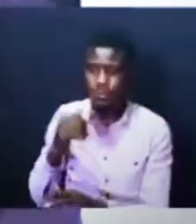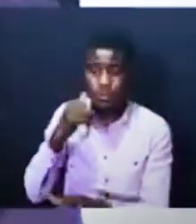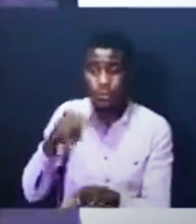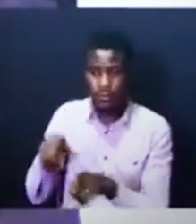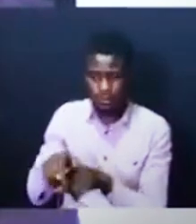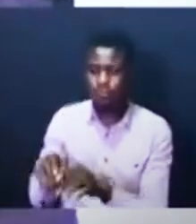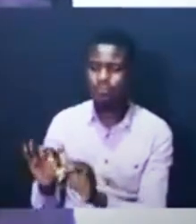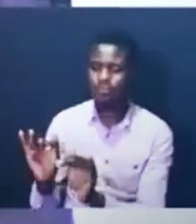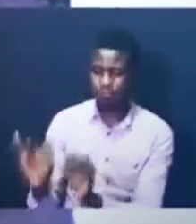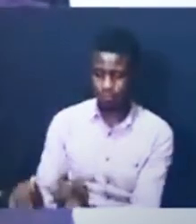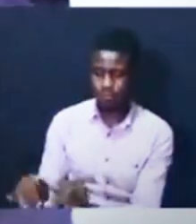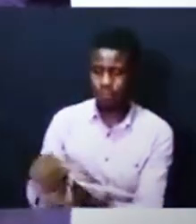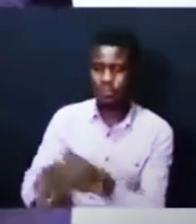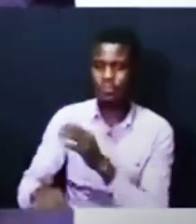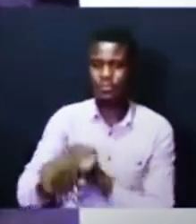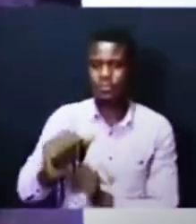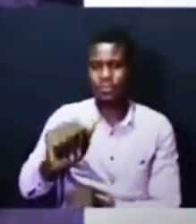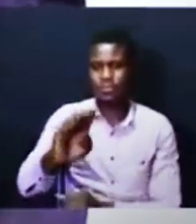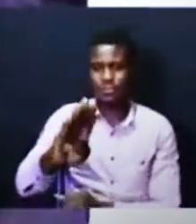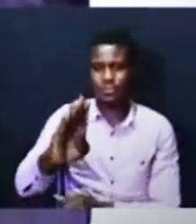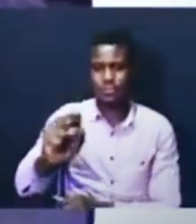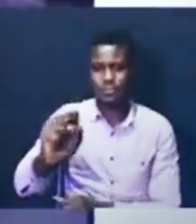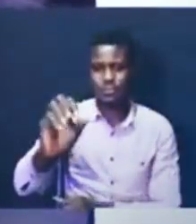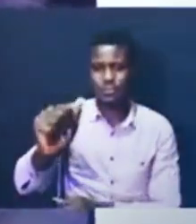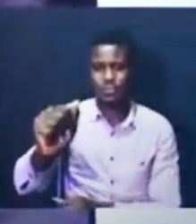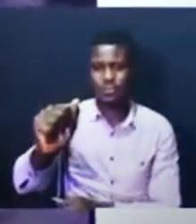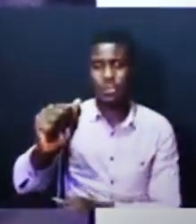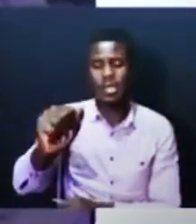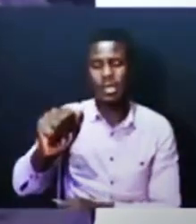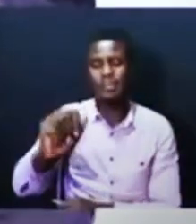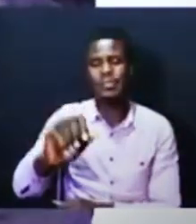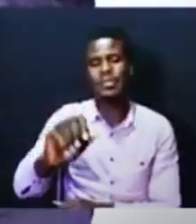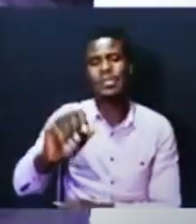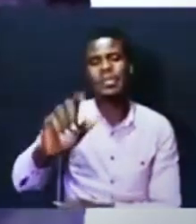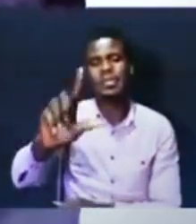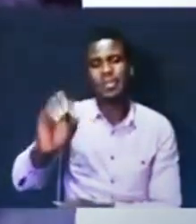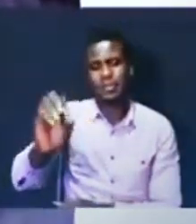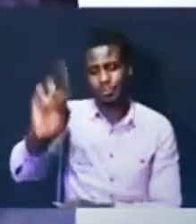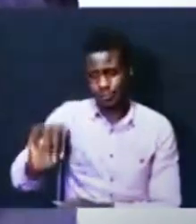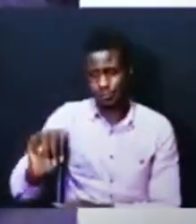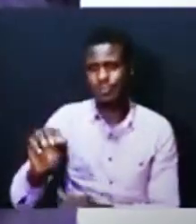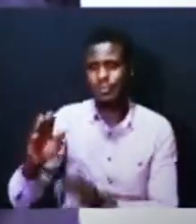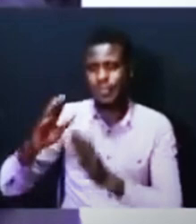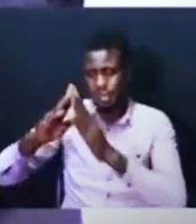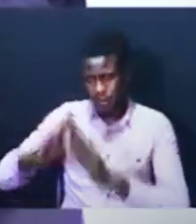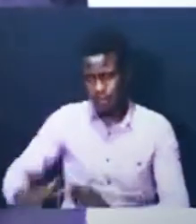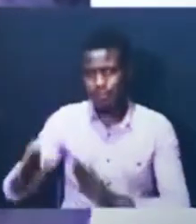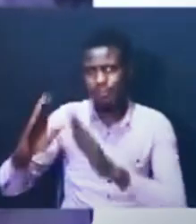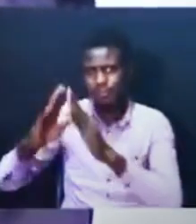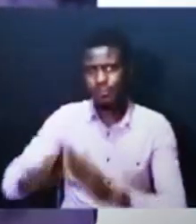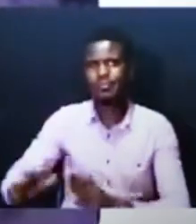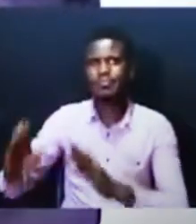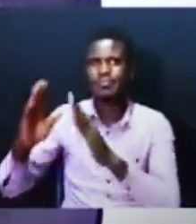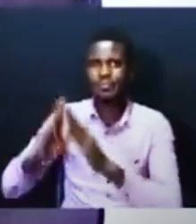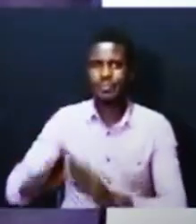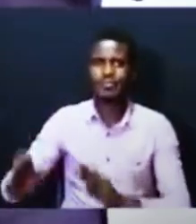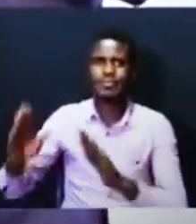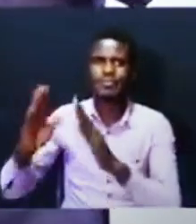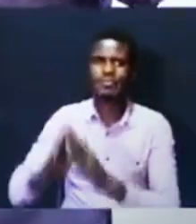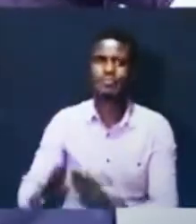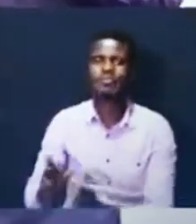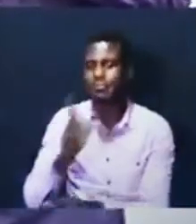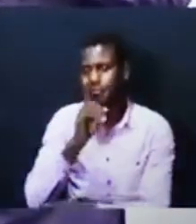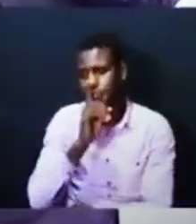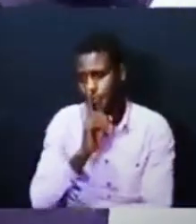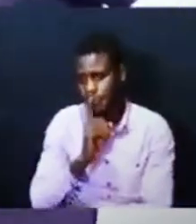wano oye wunya emfa wakuma emto asemye so na Tamar de awirekwot na ninuya Absalom fie